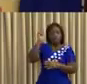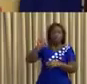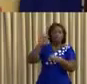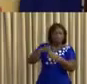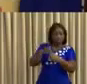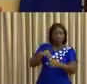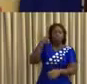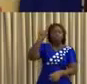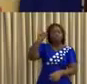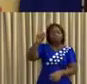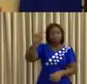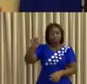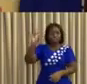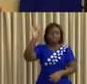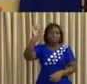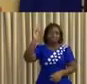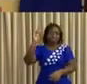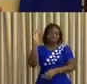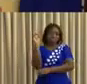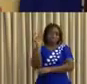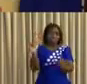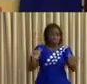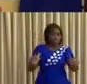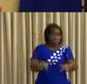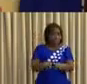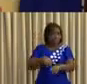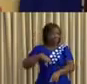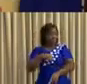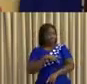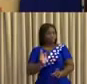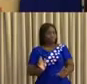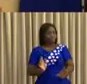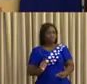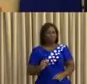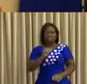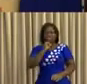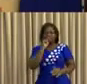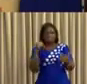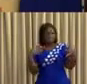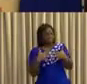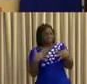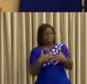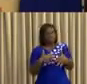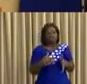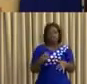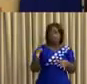2020. The same applies to Parliament. We should not fear or be